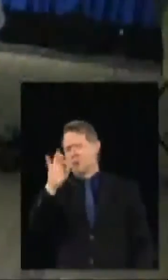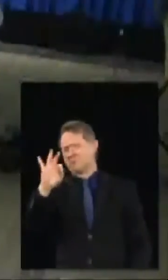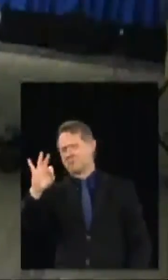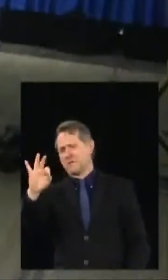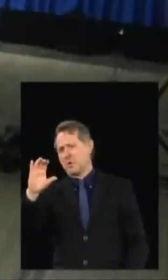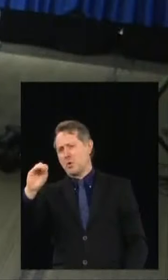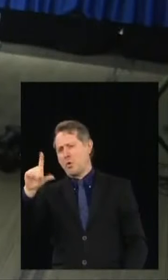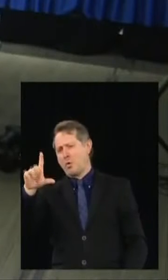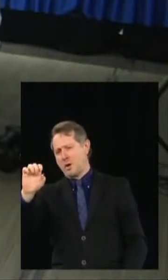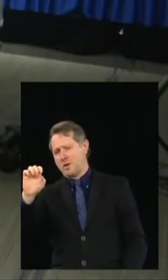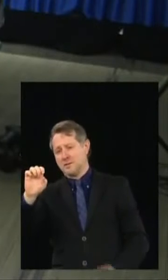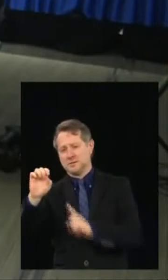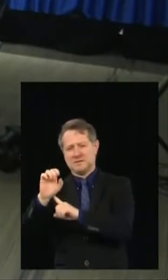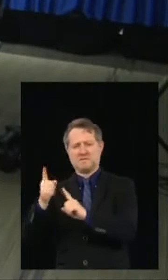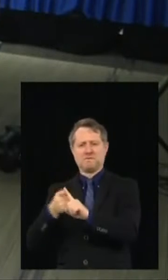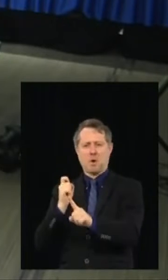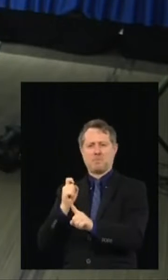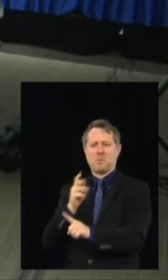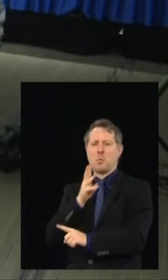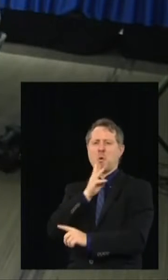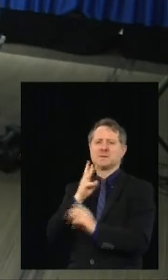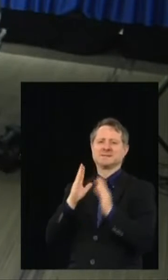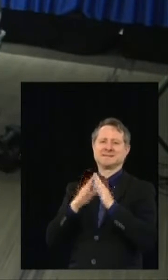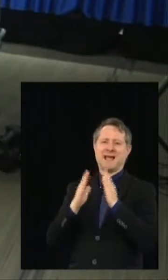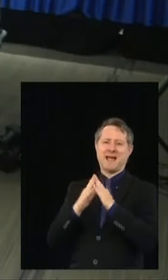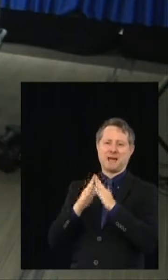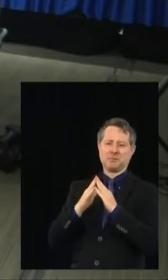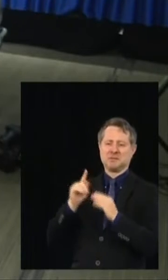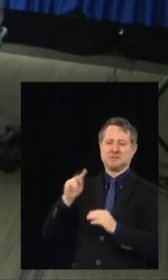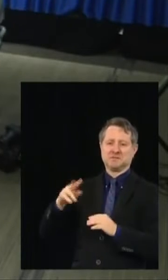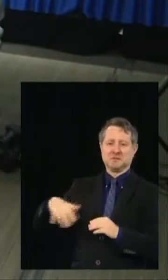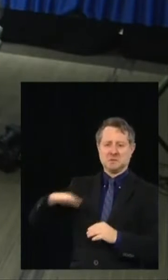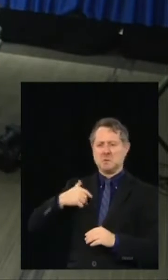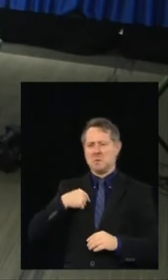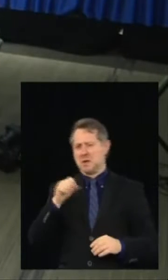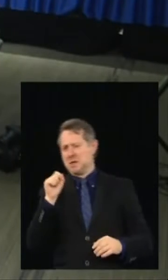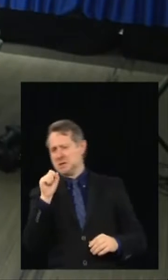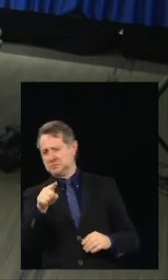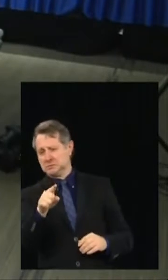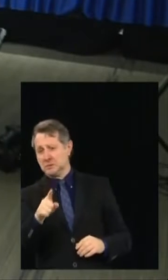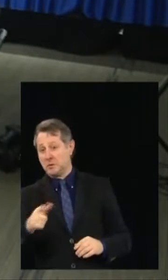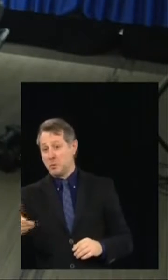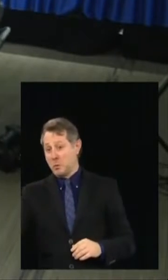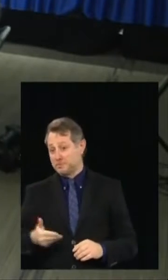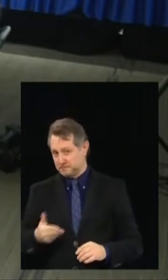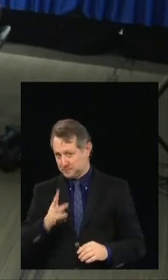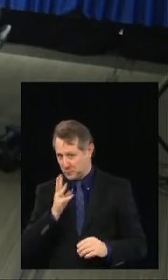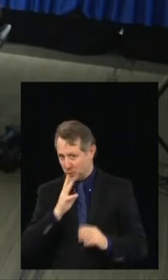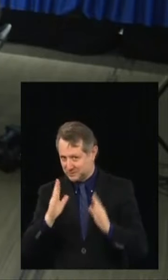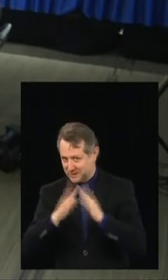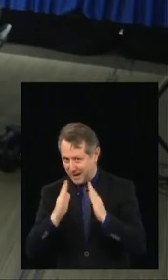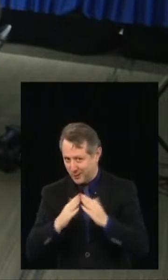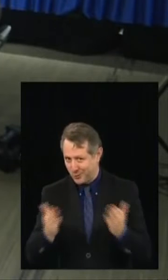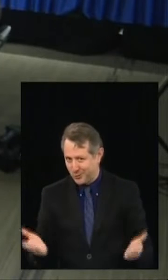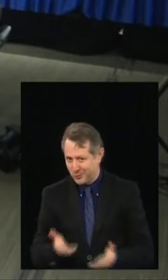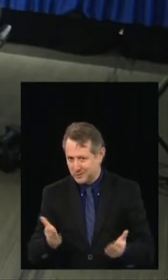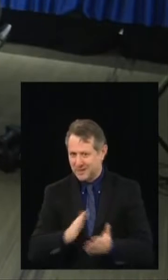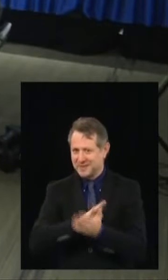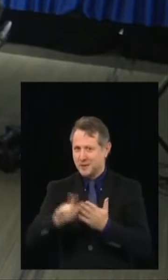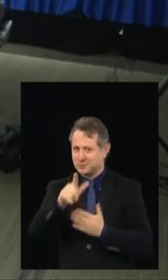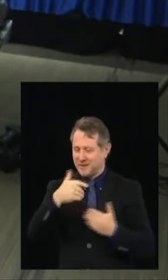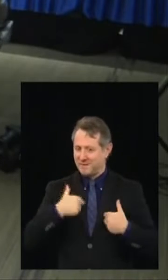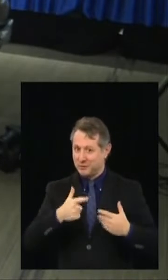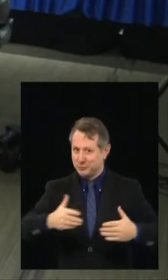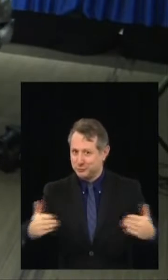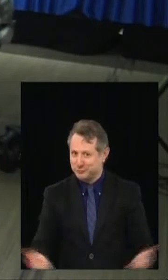be able to ask you a couple of questions. First, welcome to Watertown, and welcome back to the region. It's good to have you here. First question, what's the future of